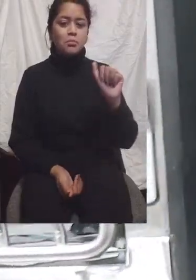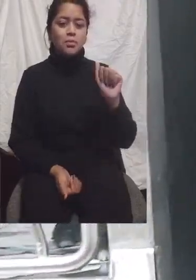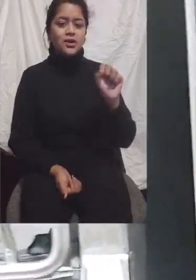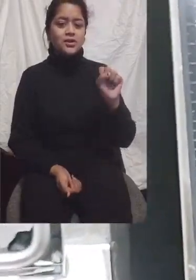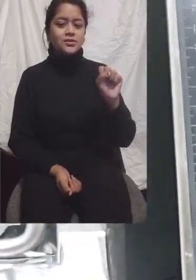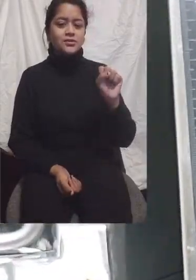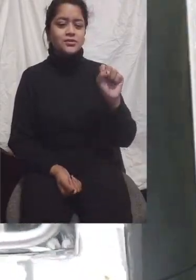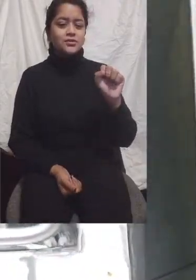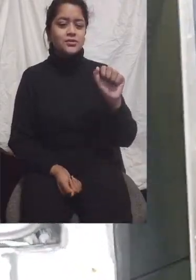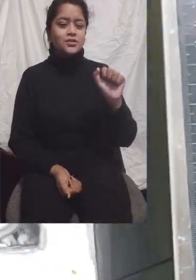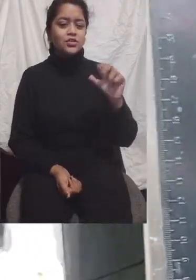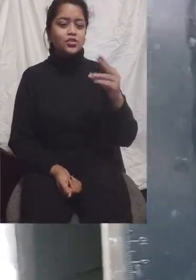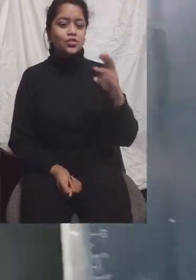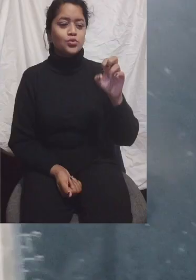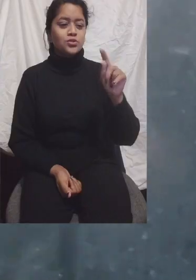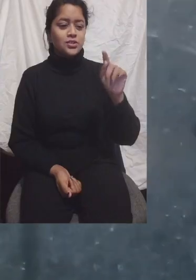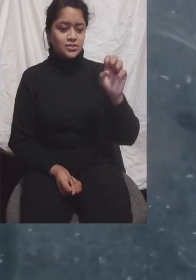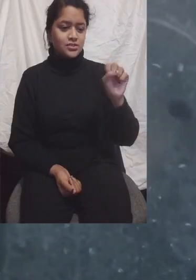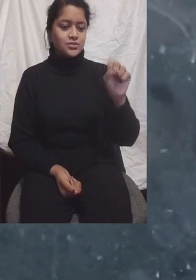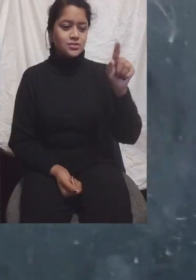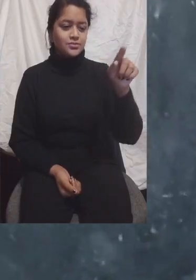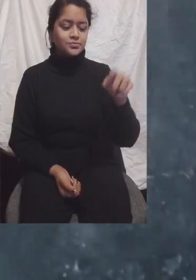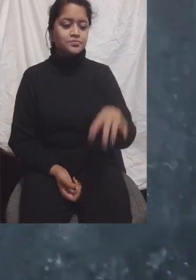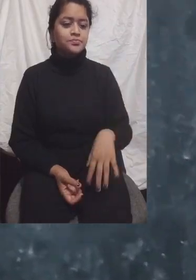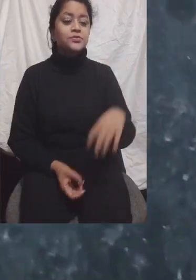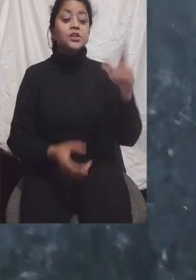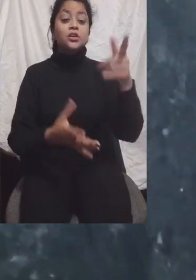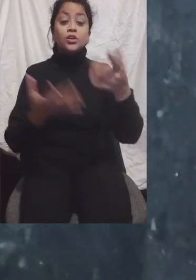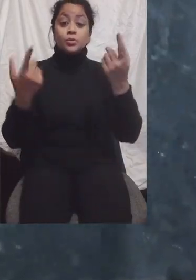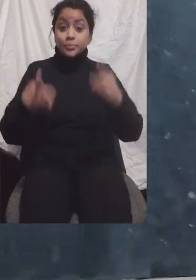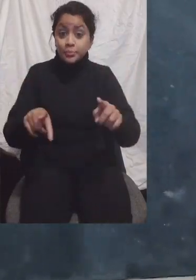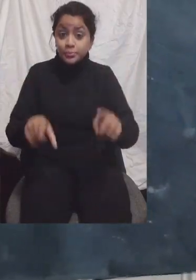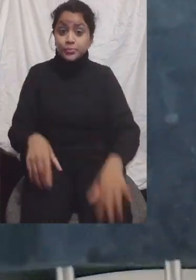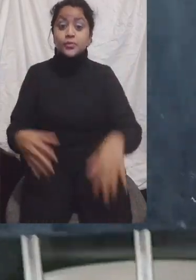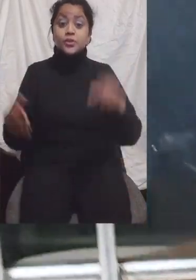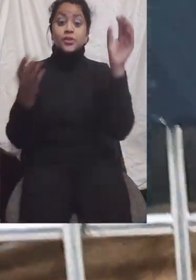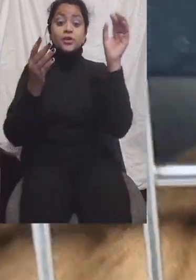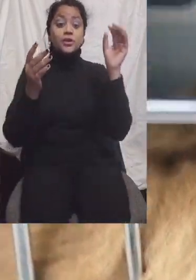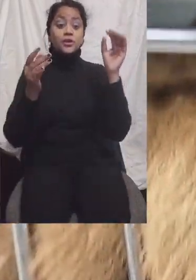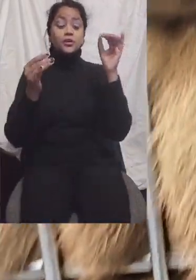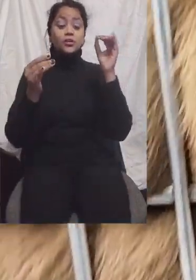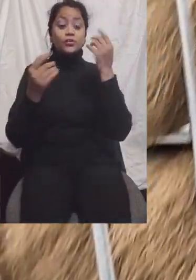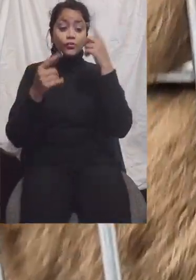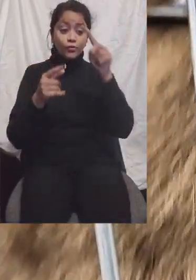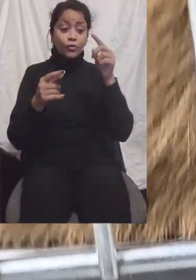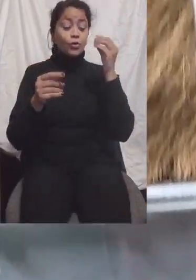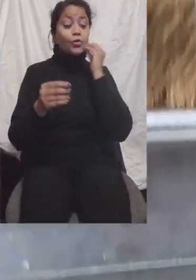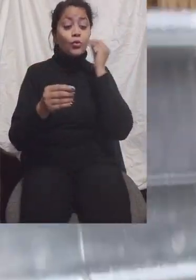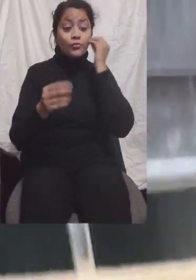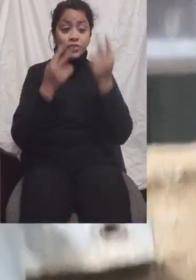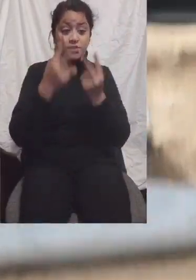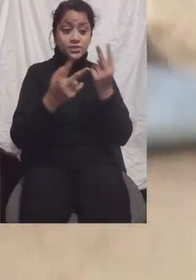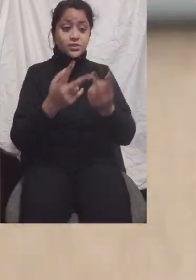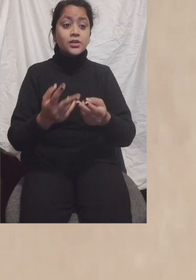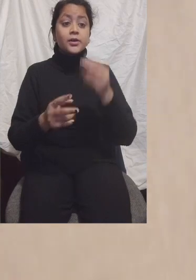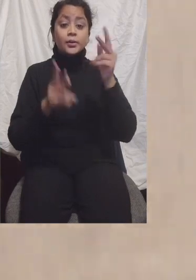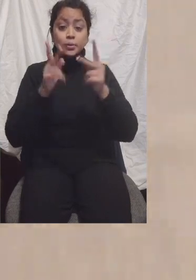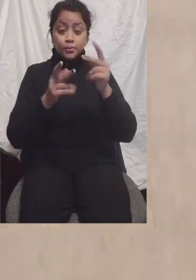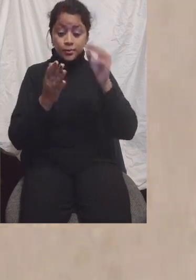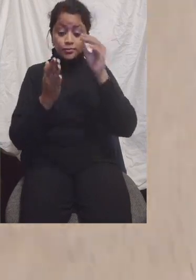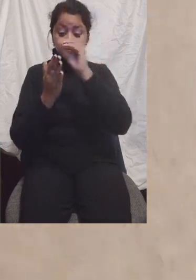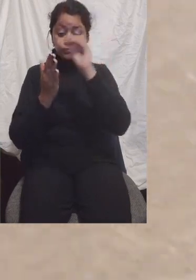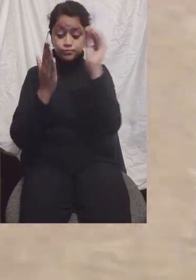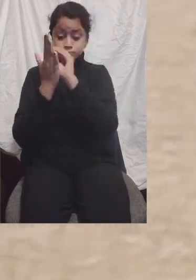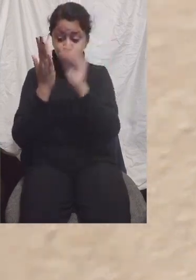So what's involved with the adoption process is that we do a home visit. People fill out a form either online or here at the